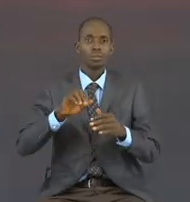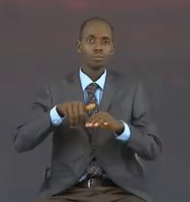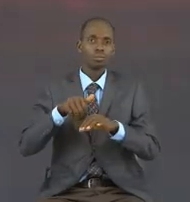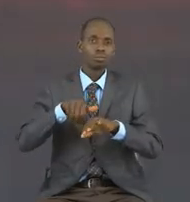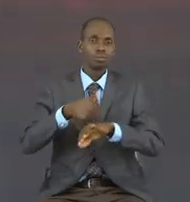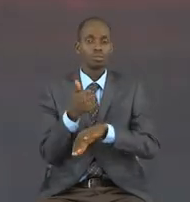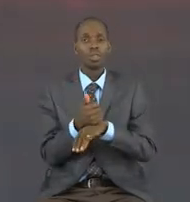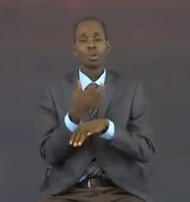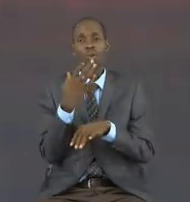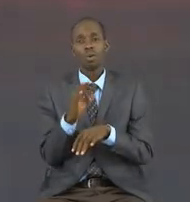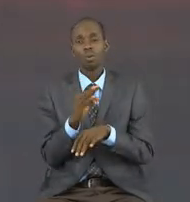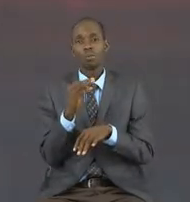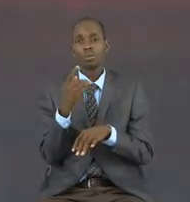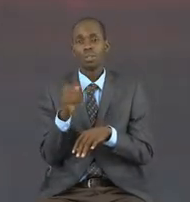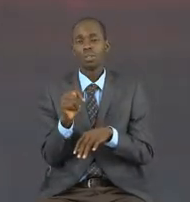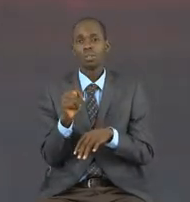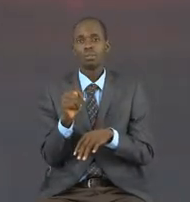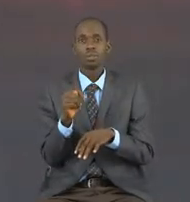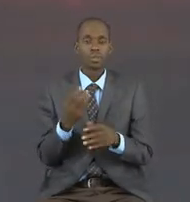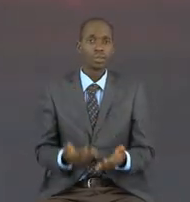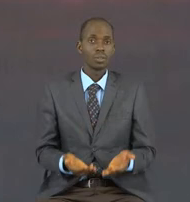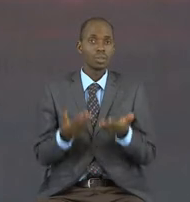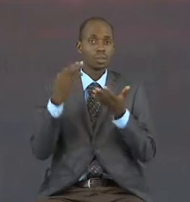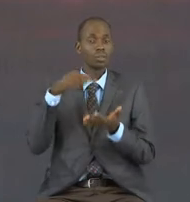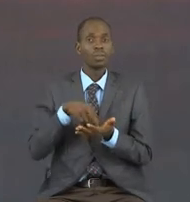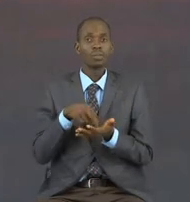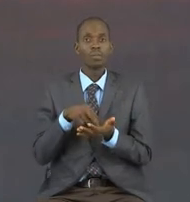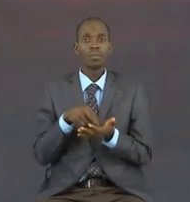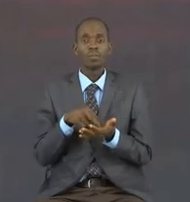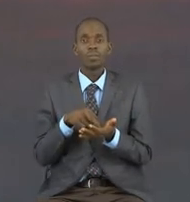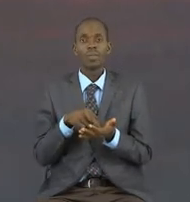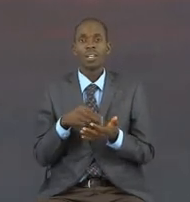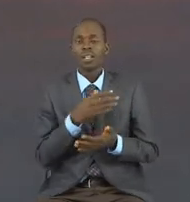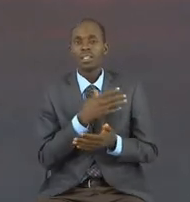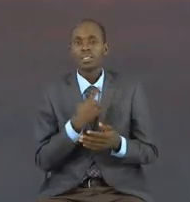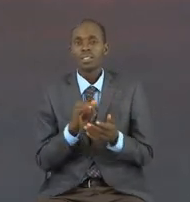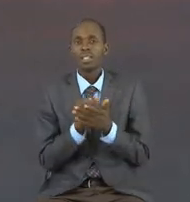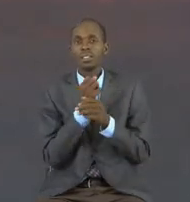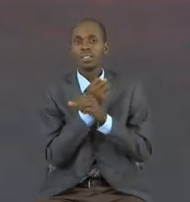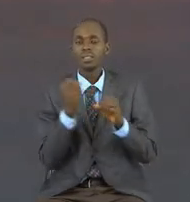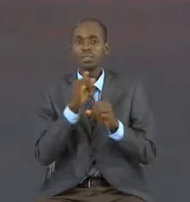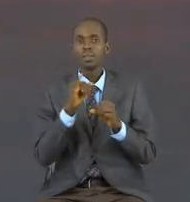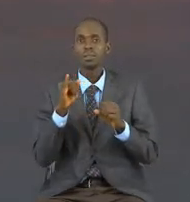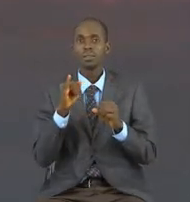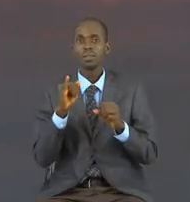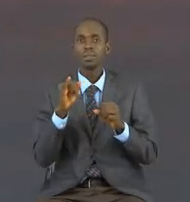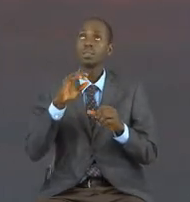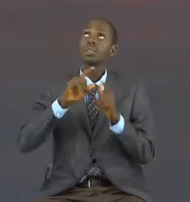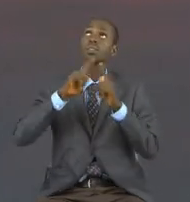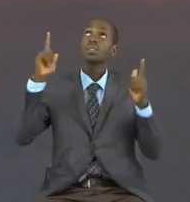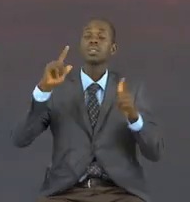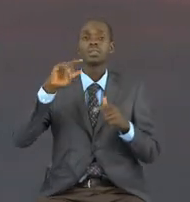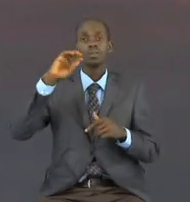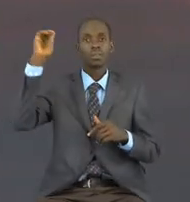Jesus, and great grace, great power, great grace, great authority, great grace,